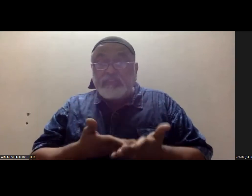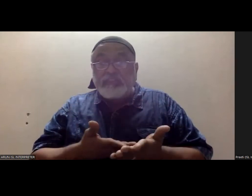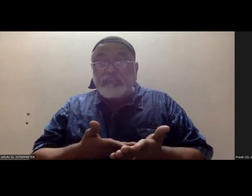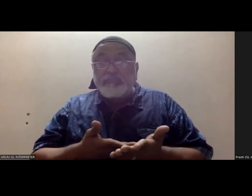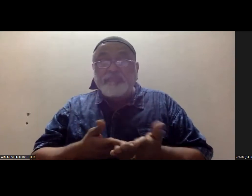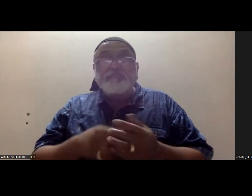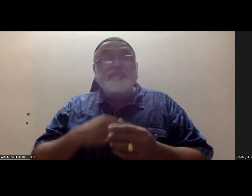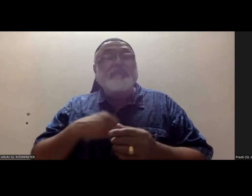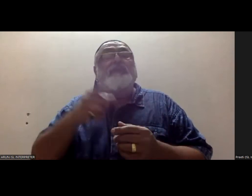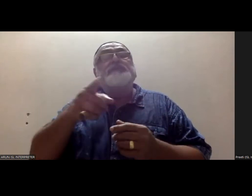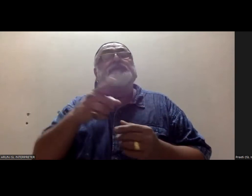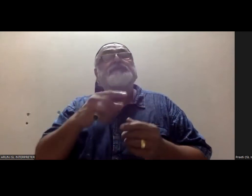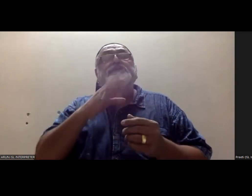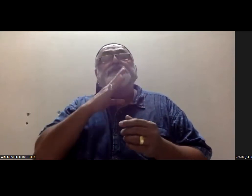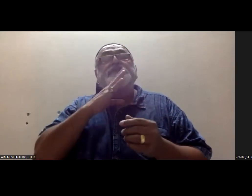had spoken to you earlier, right?